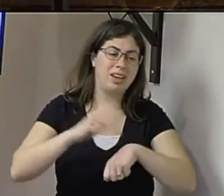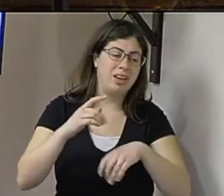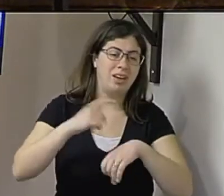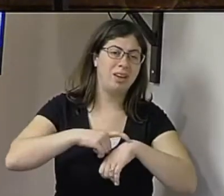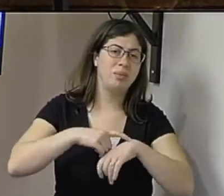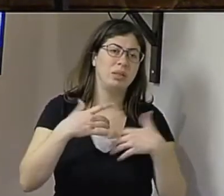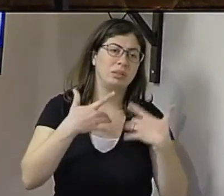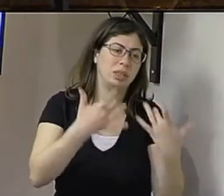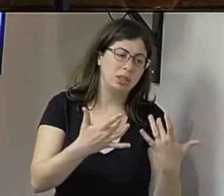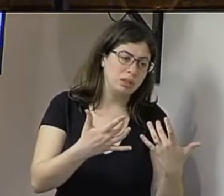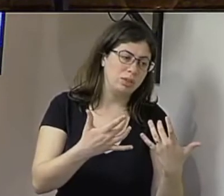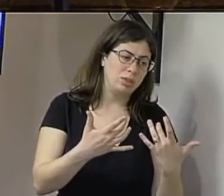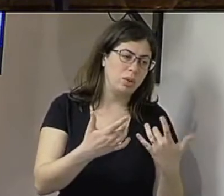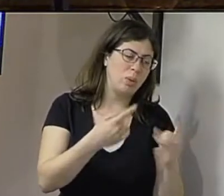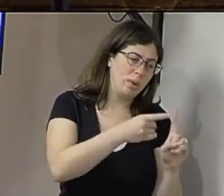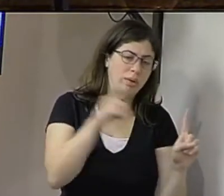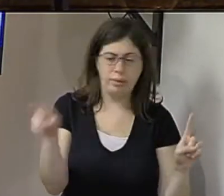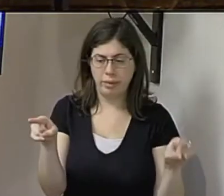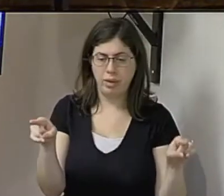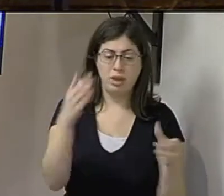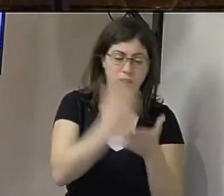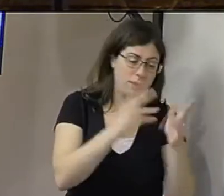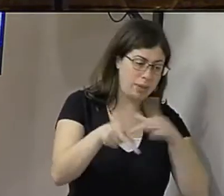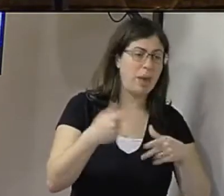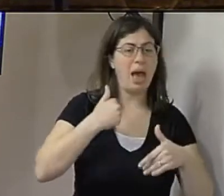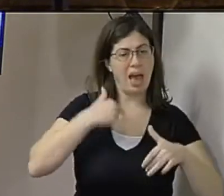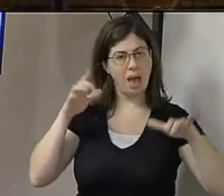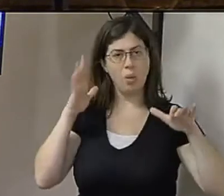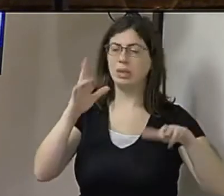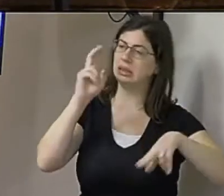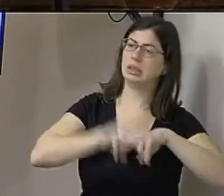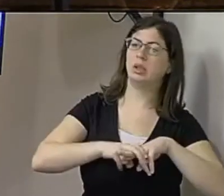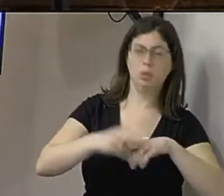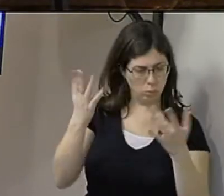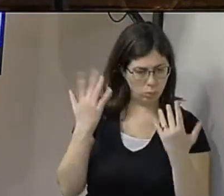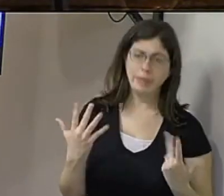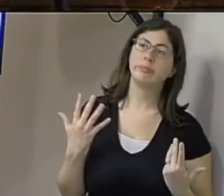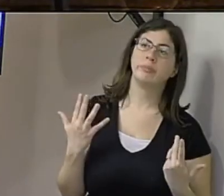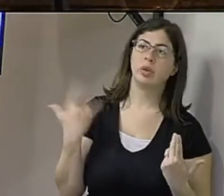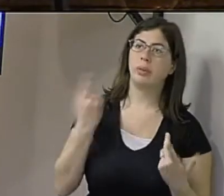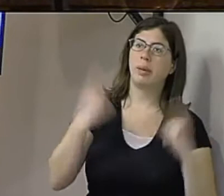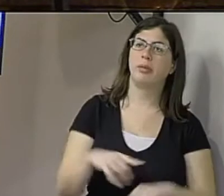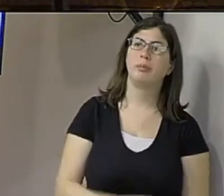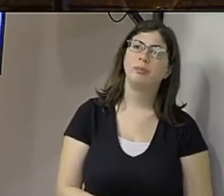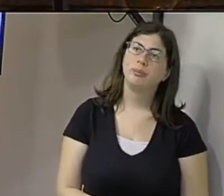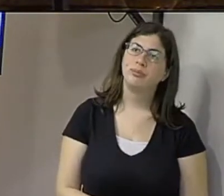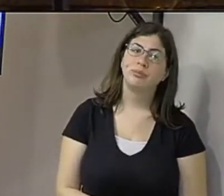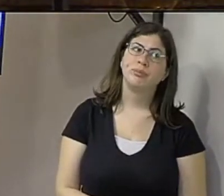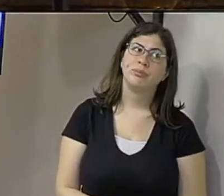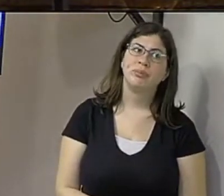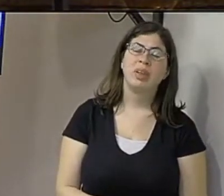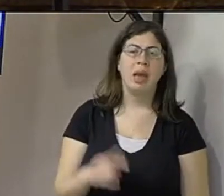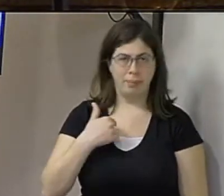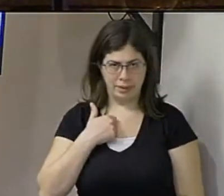right, in our walk with the Lord. Some of us are the kind of person that says, I am going to sit here and wait until something happens. I can